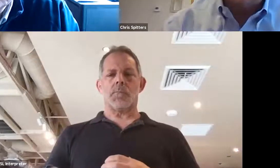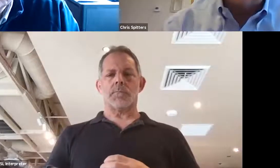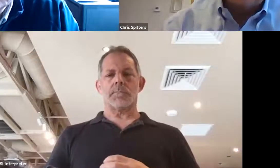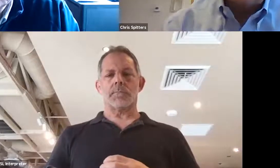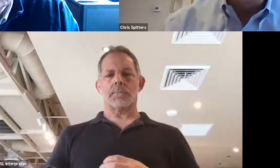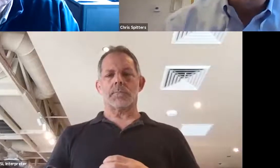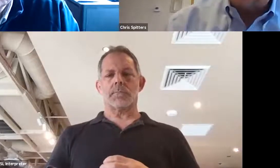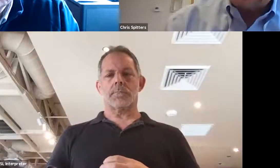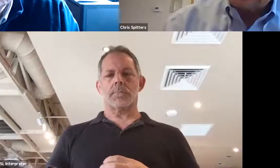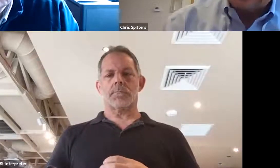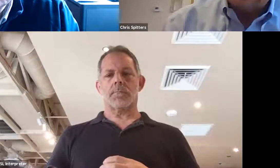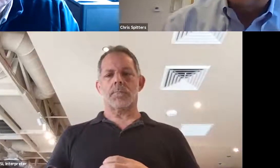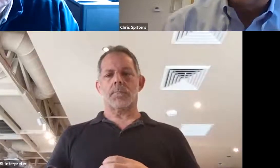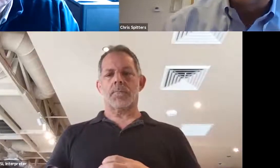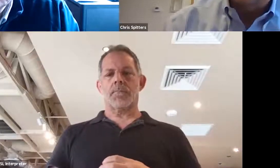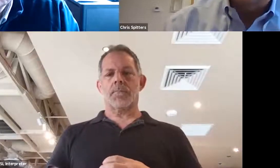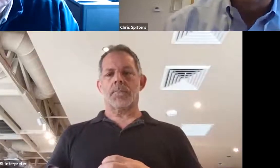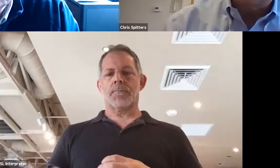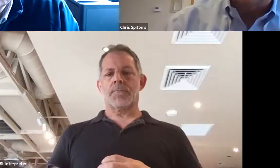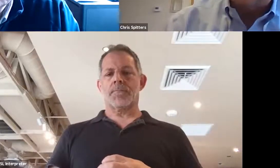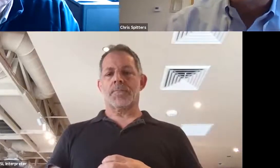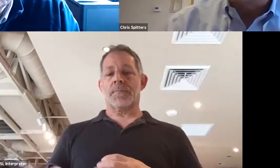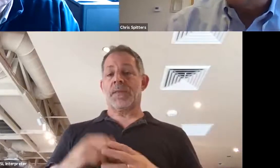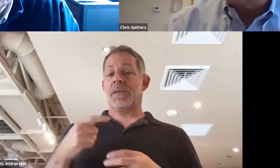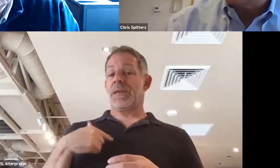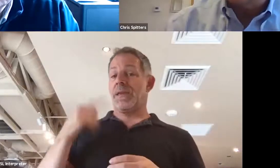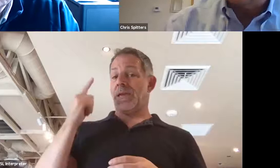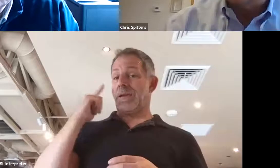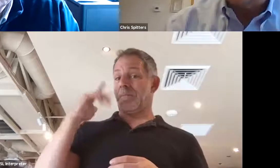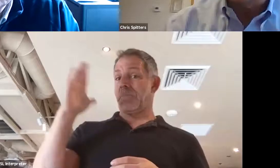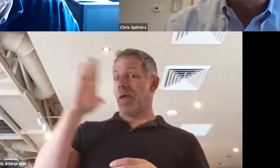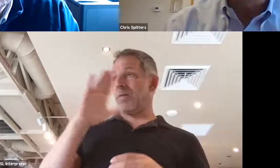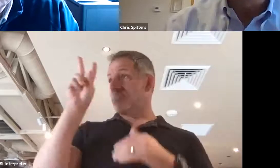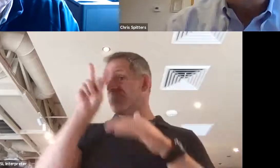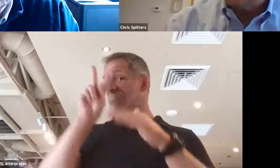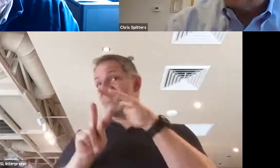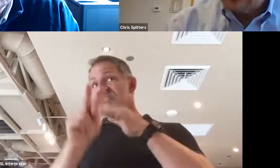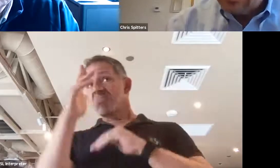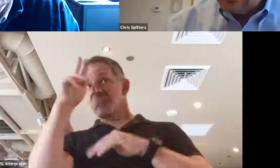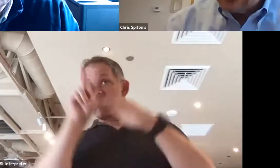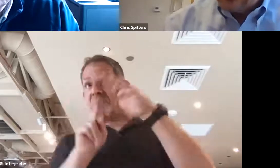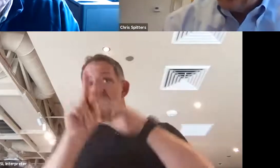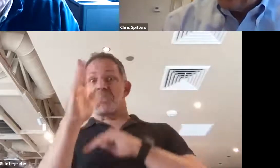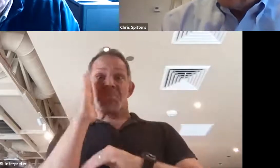are going and to what extent the elderly will be affected by this third wave.